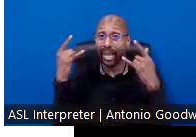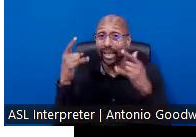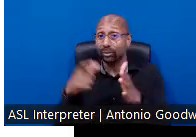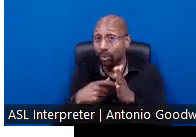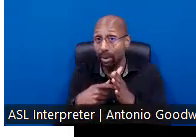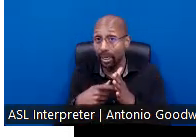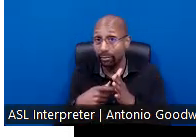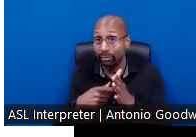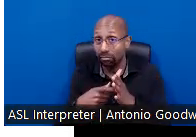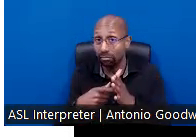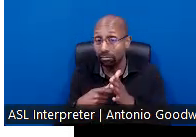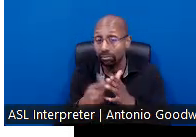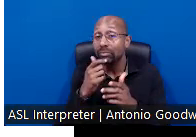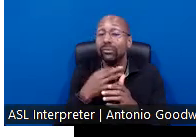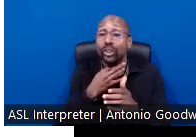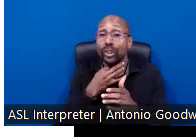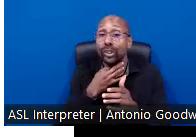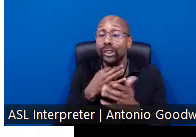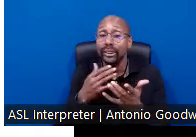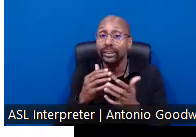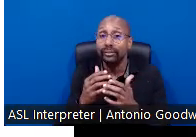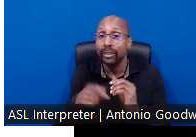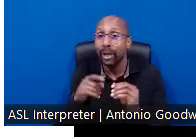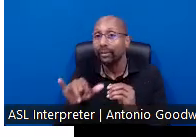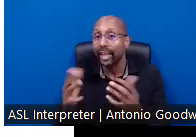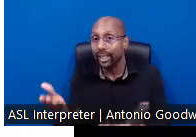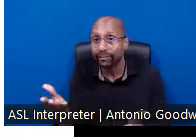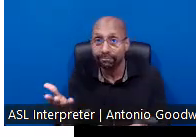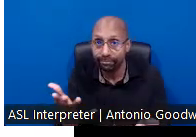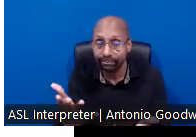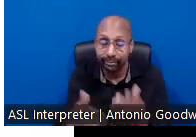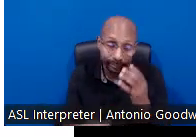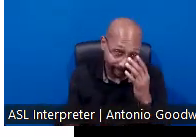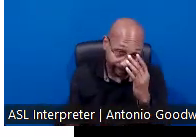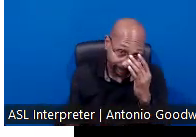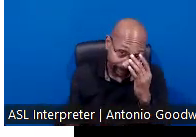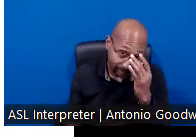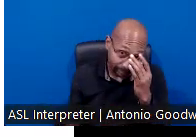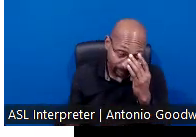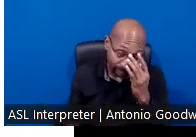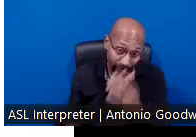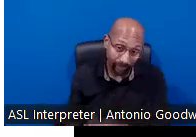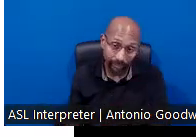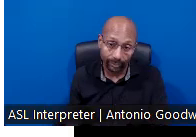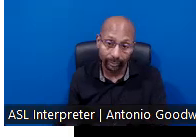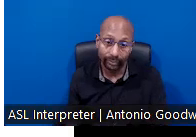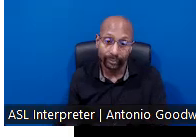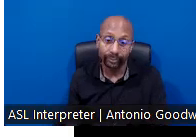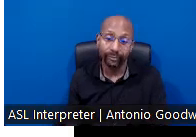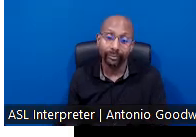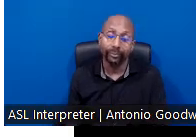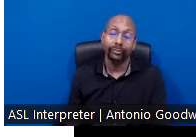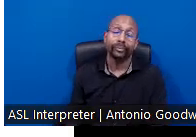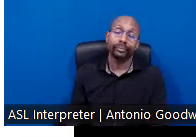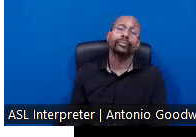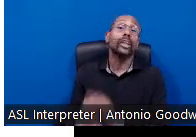hear how you felt towards that. But essentially what it comes down to is that destination and what they decide